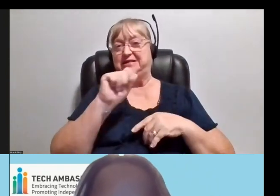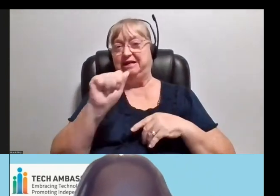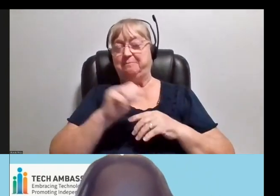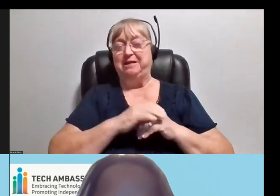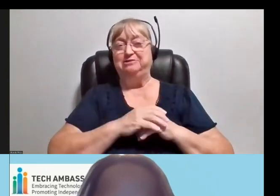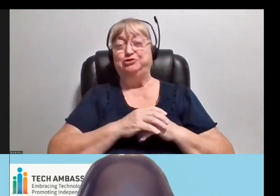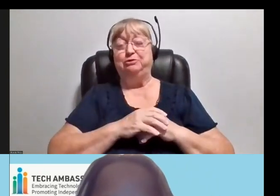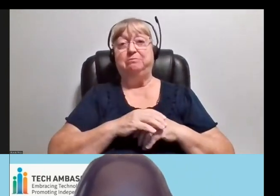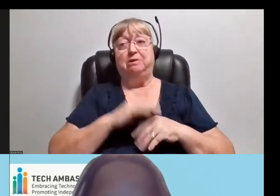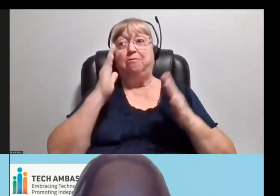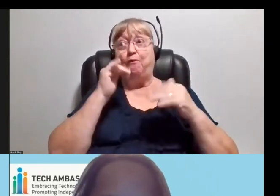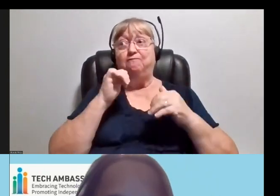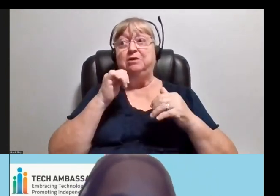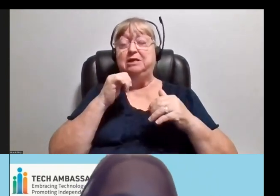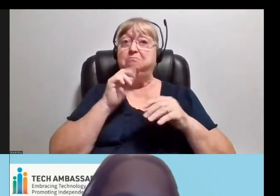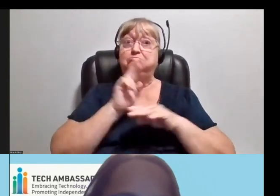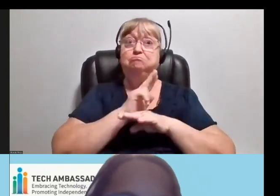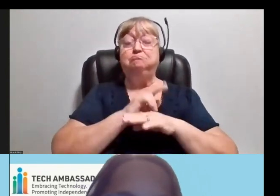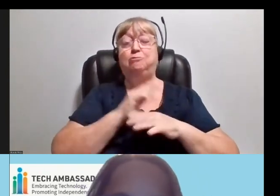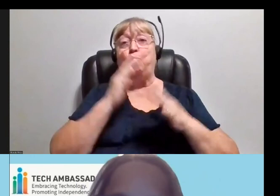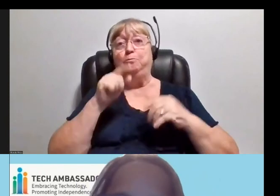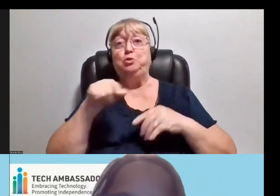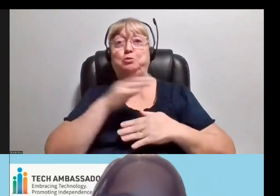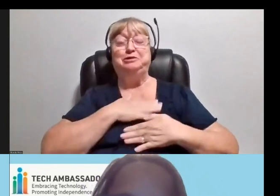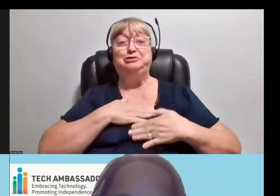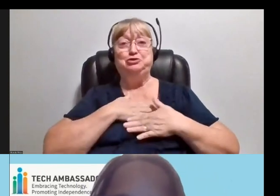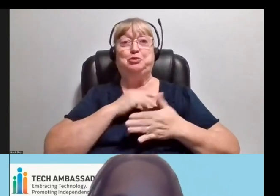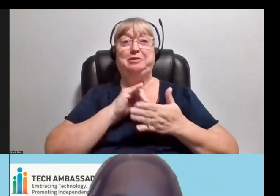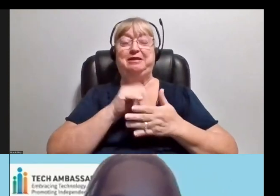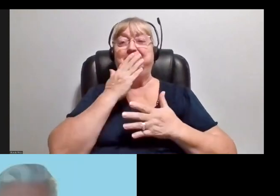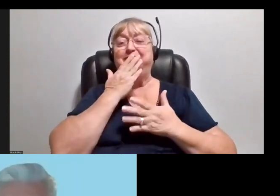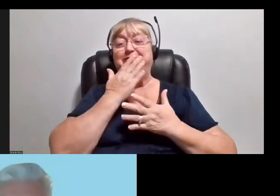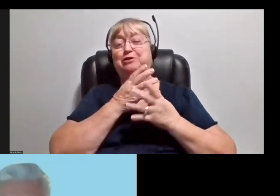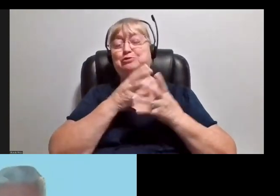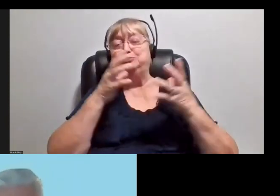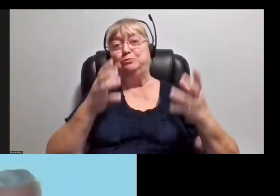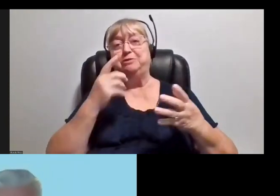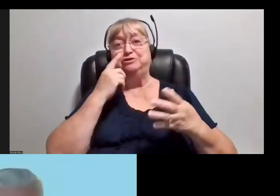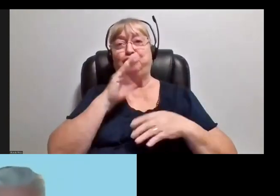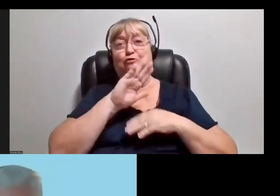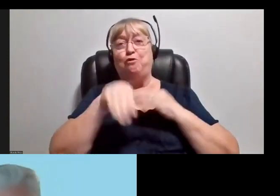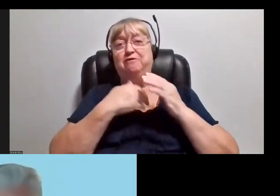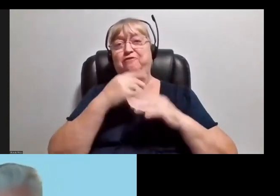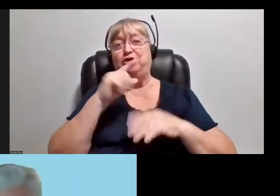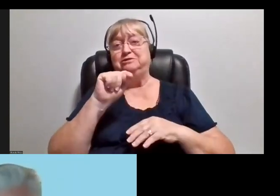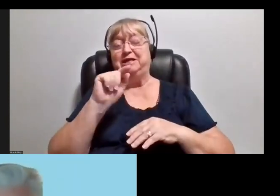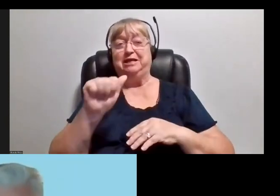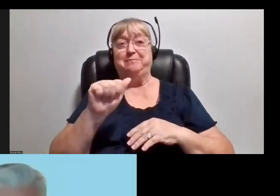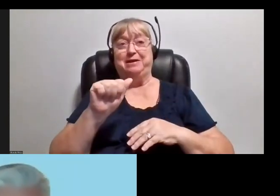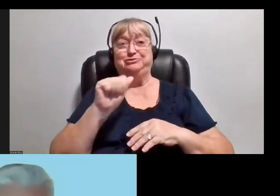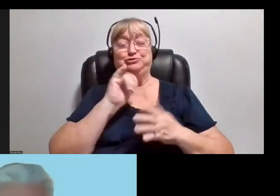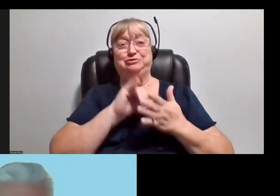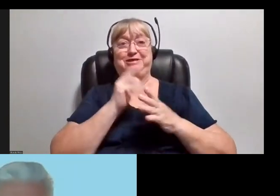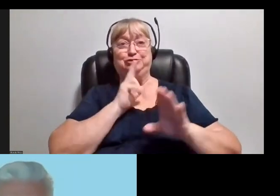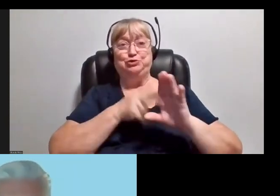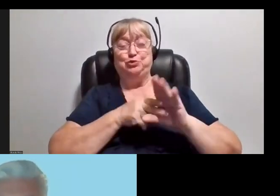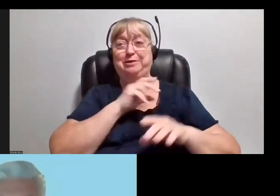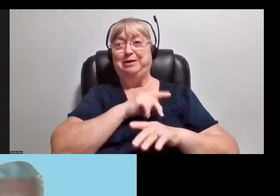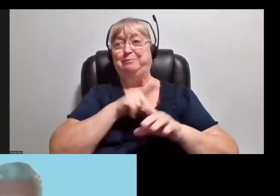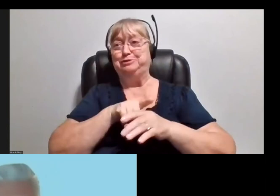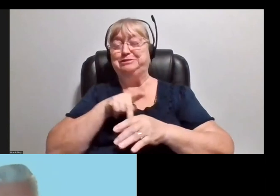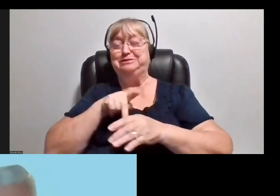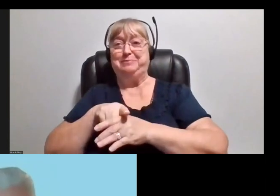been useful and we hope you've enjoyed it. Thanks so much to all of our tech ambassadors who've joined us and